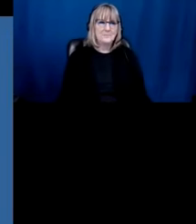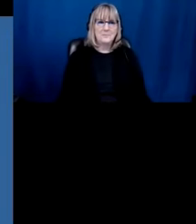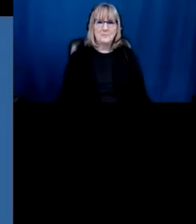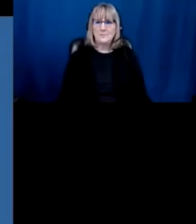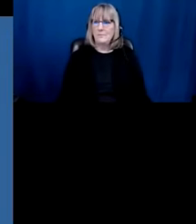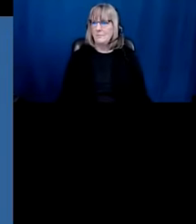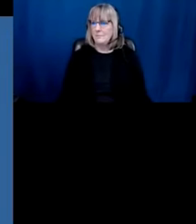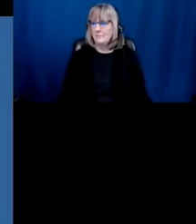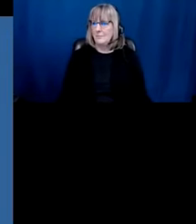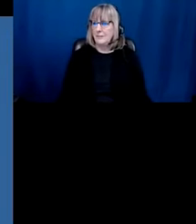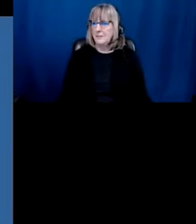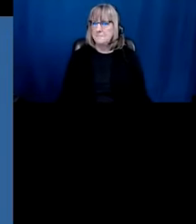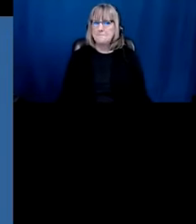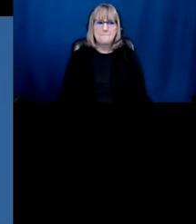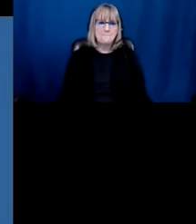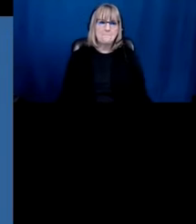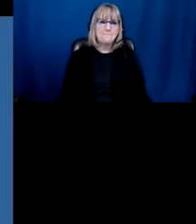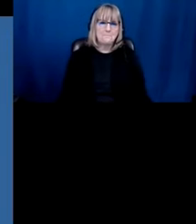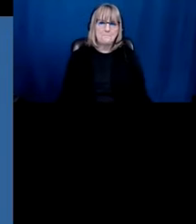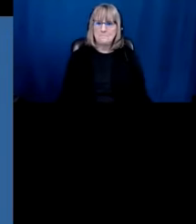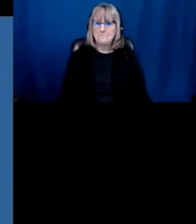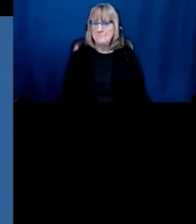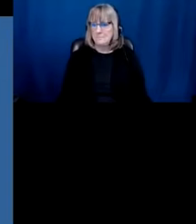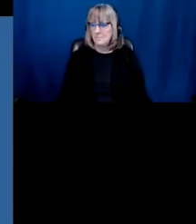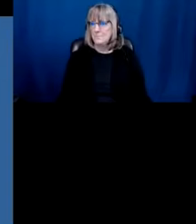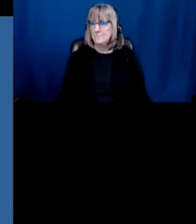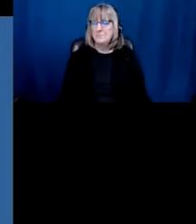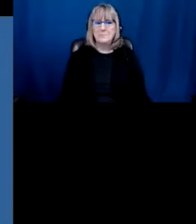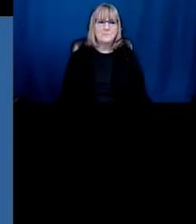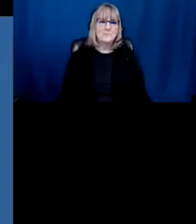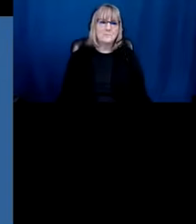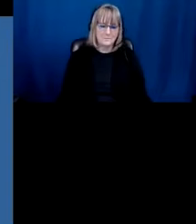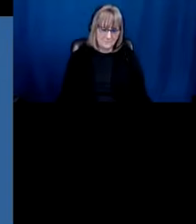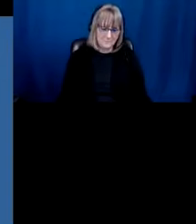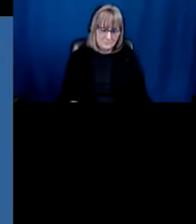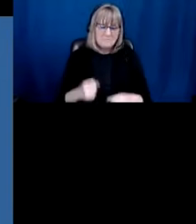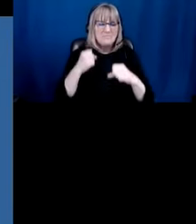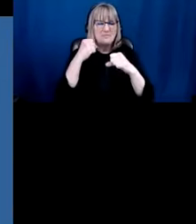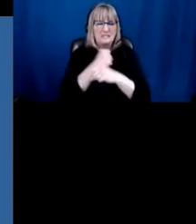3,220 personas durante más de 150,000 noches de alojamiento y los